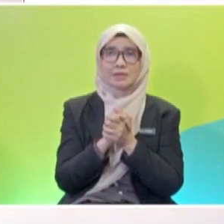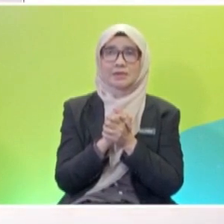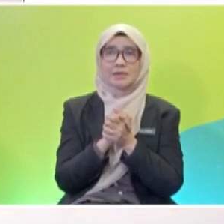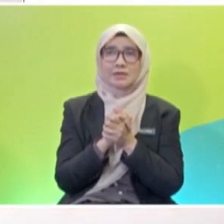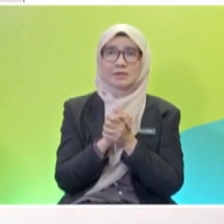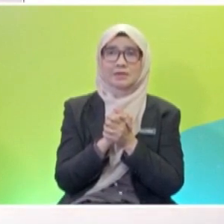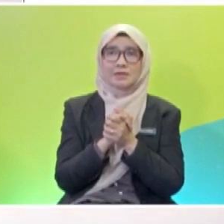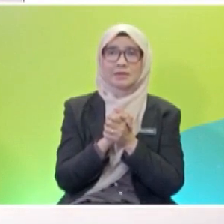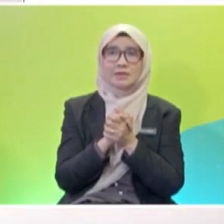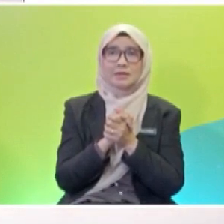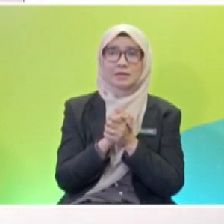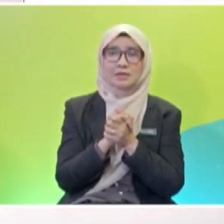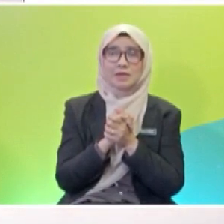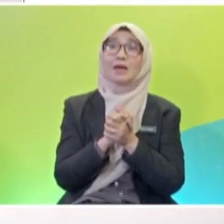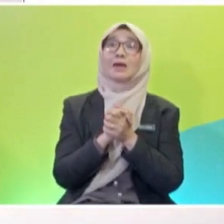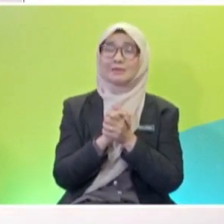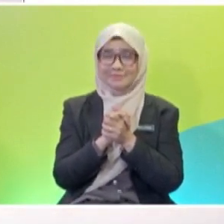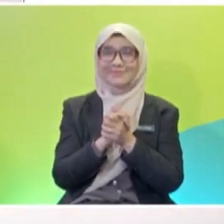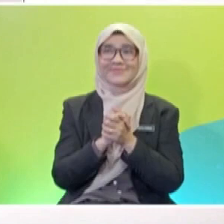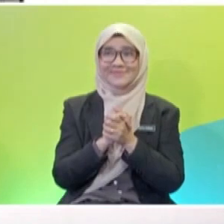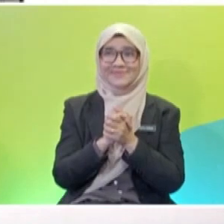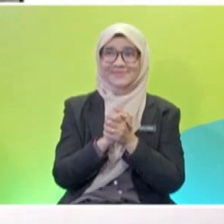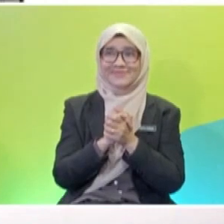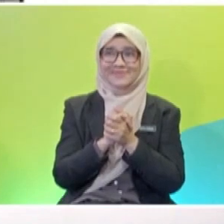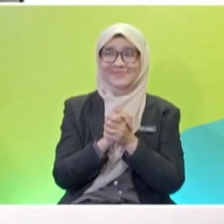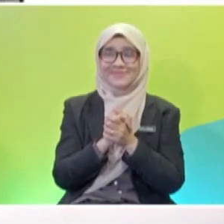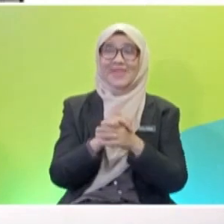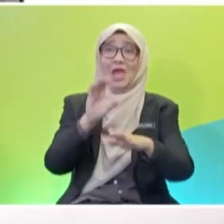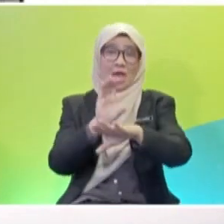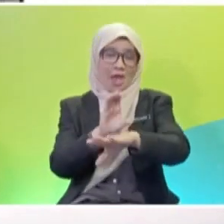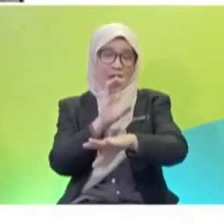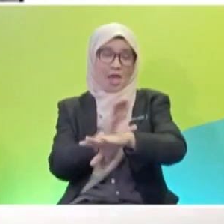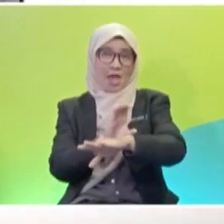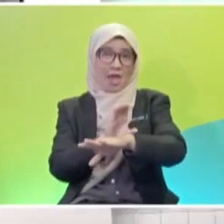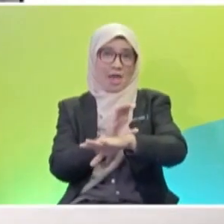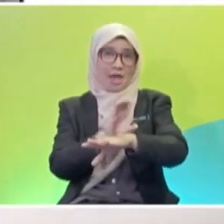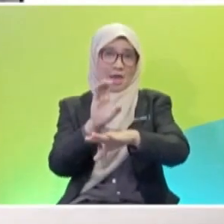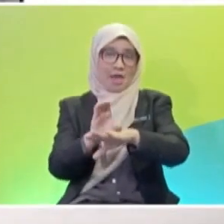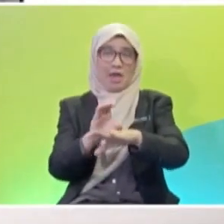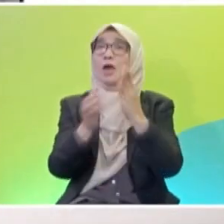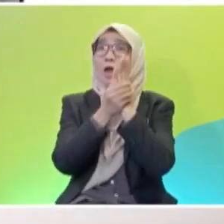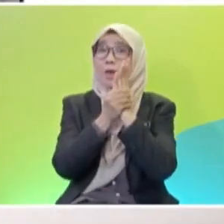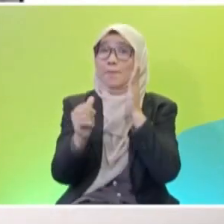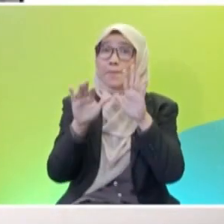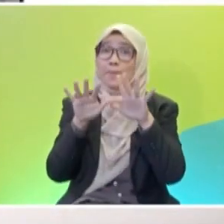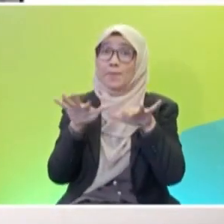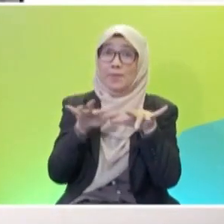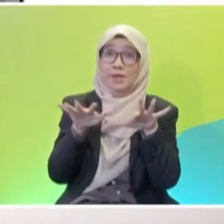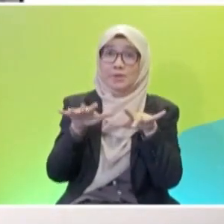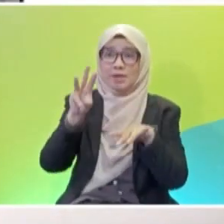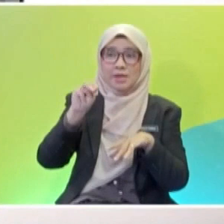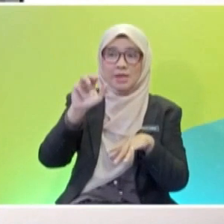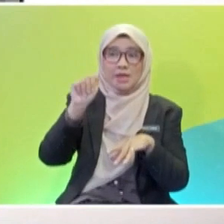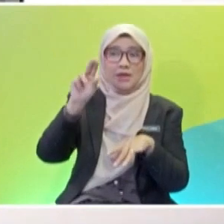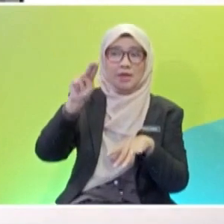for manipulation. Yes. Manipulation. Cool. Great. That's correct. Manipulation. Okay. The last and one. The